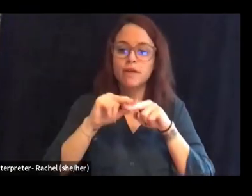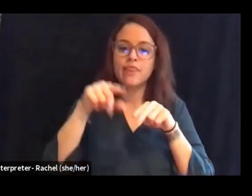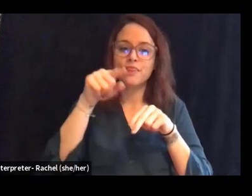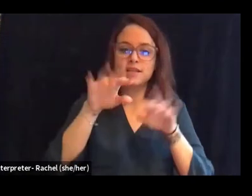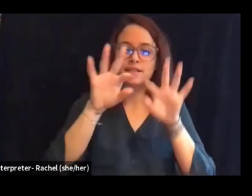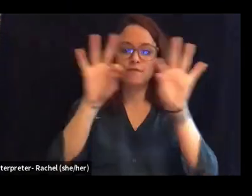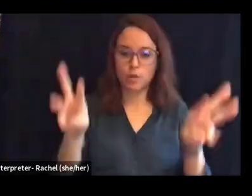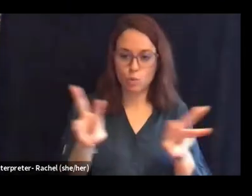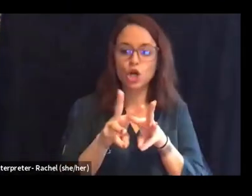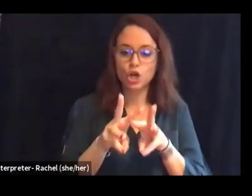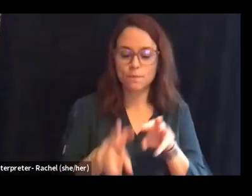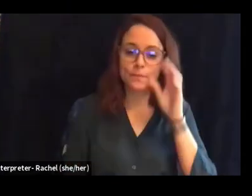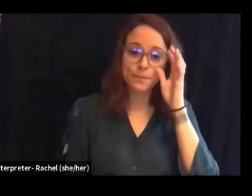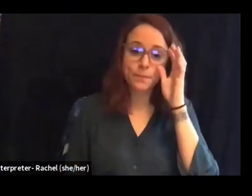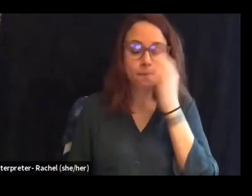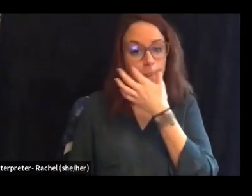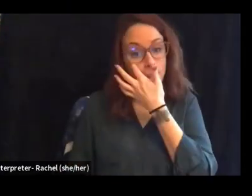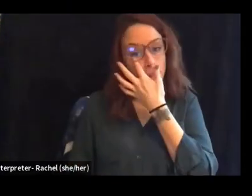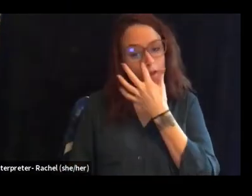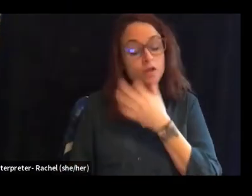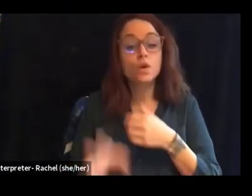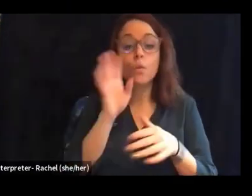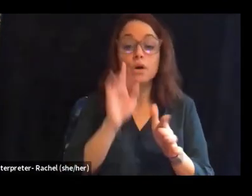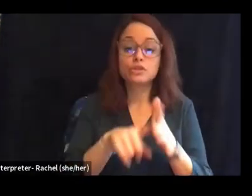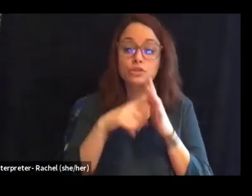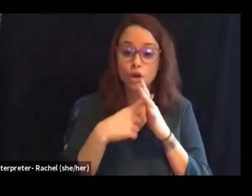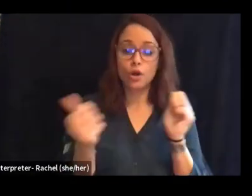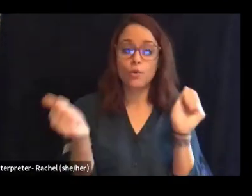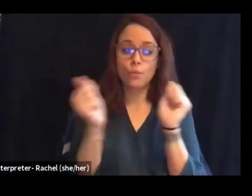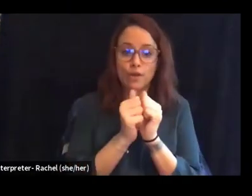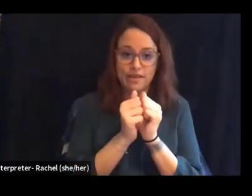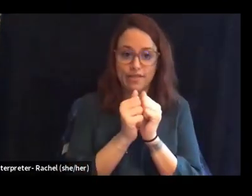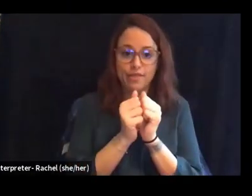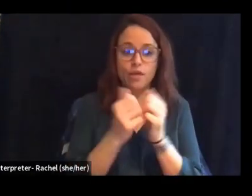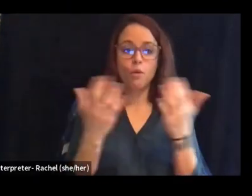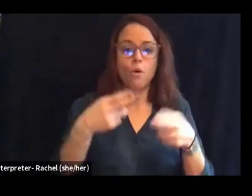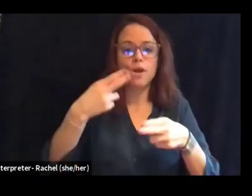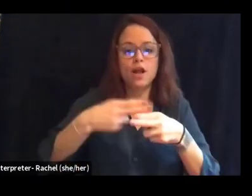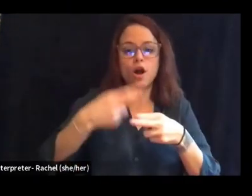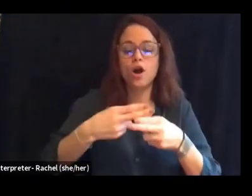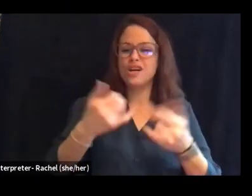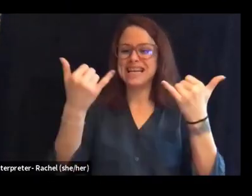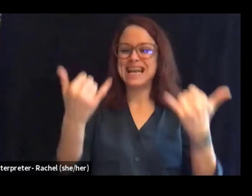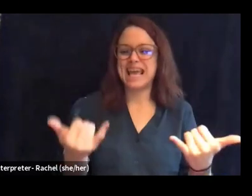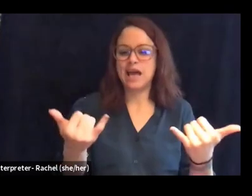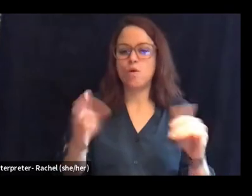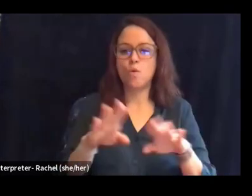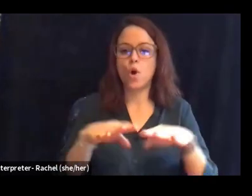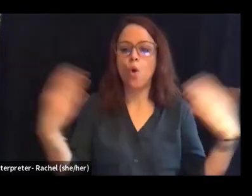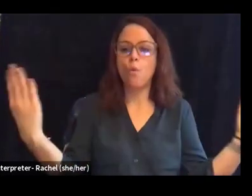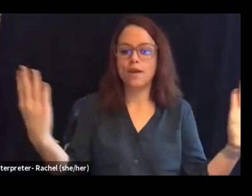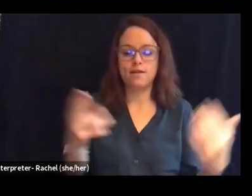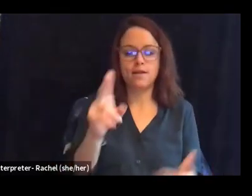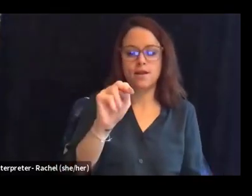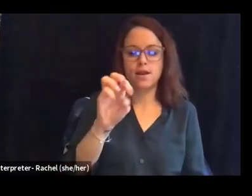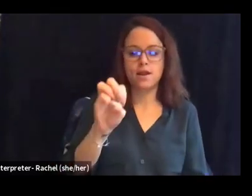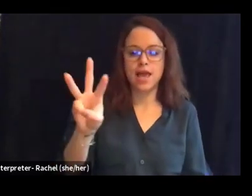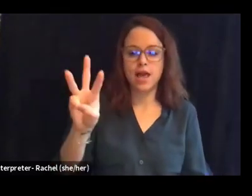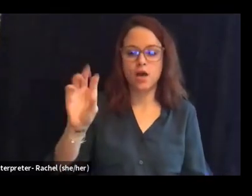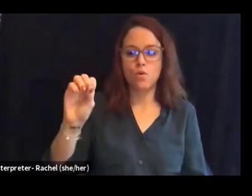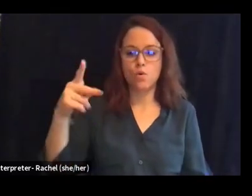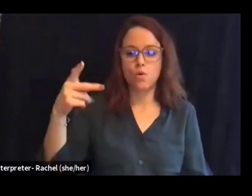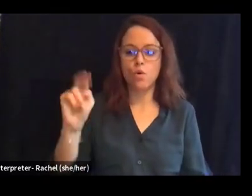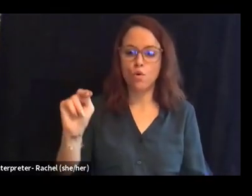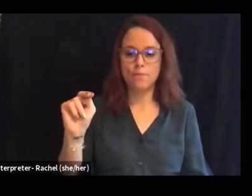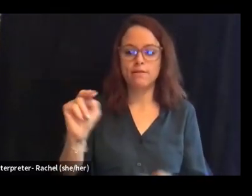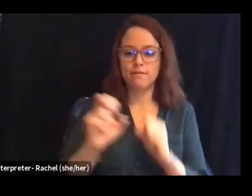4 boxes, right? So I'm going to start with what we call a now open campaign. So anticipating that